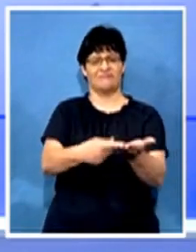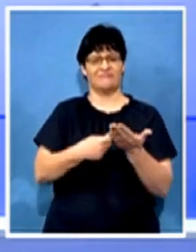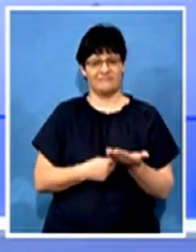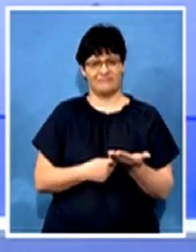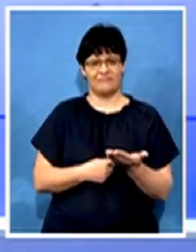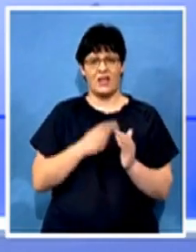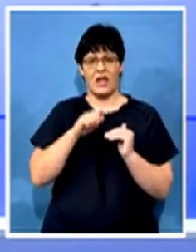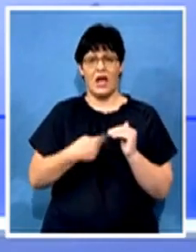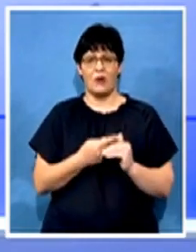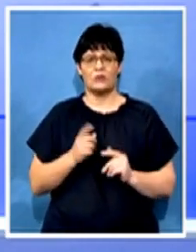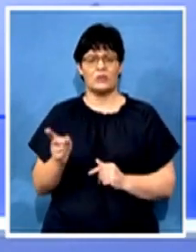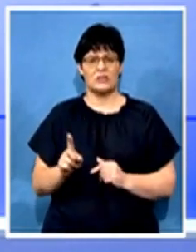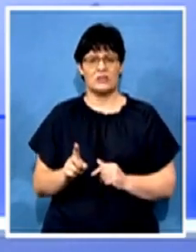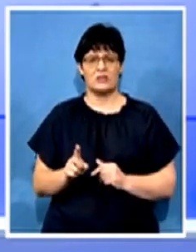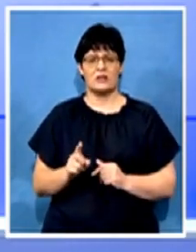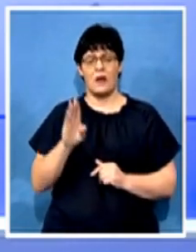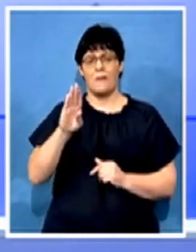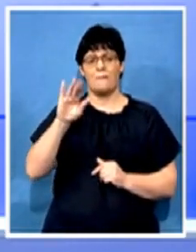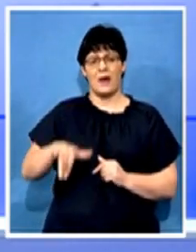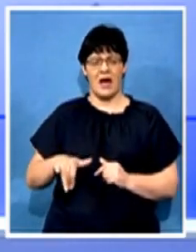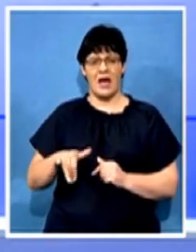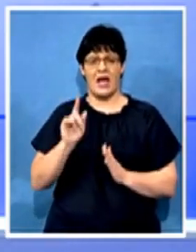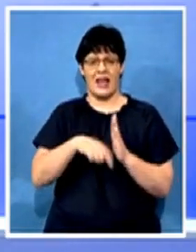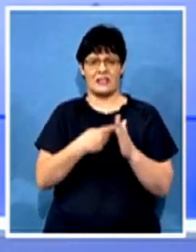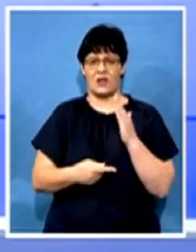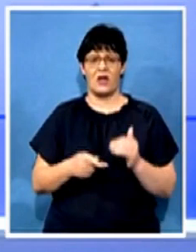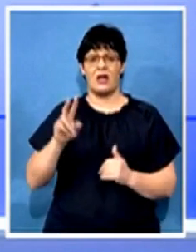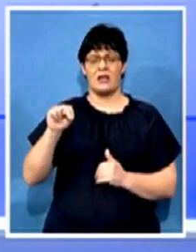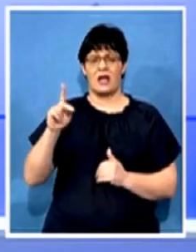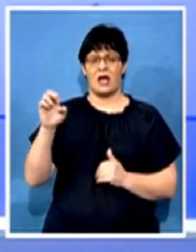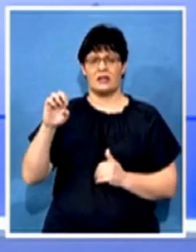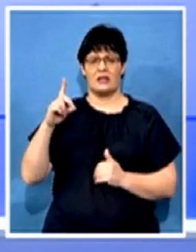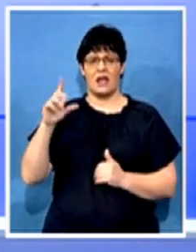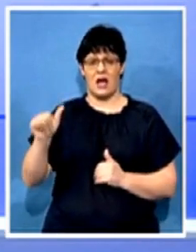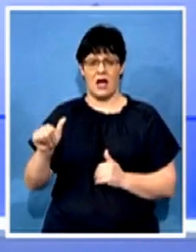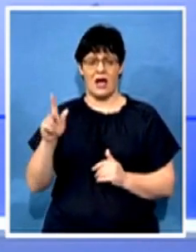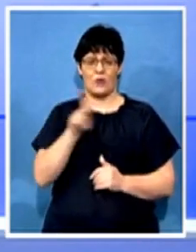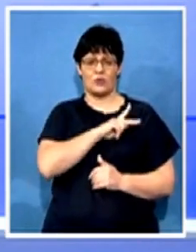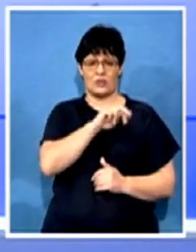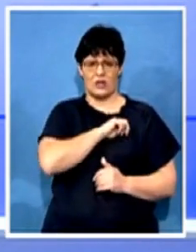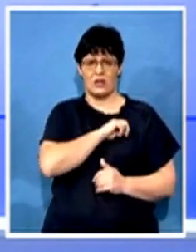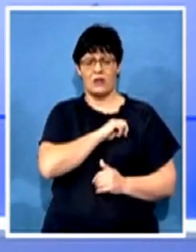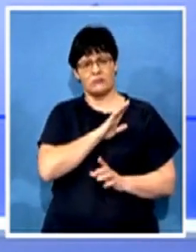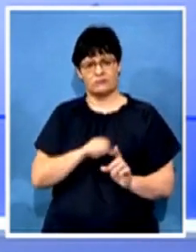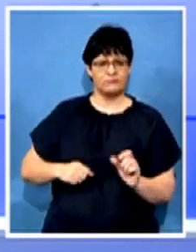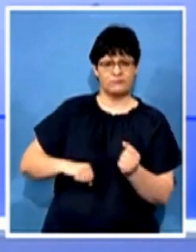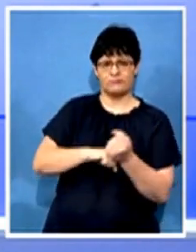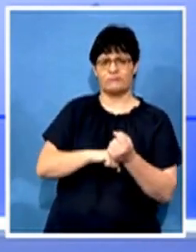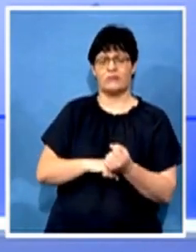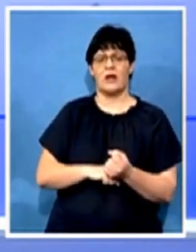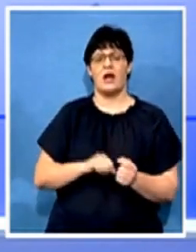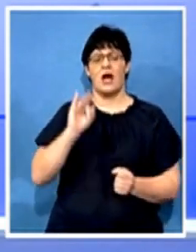Since local residents at Nkandla in KZN have decided to give their backing to the Inkatha Freedom Party. The IFP has